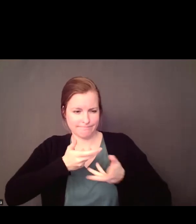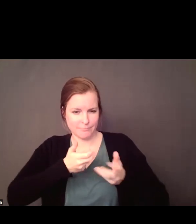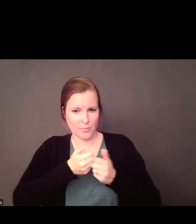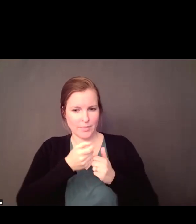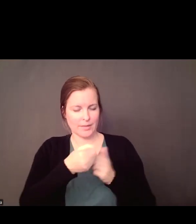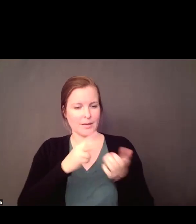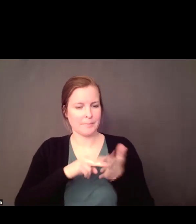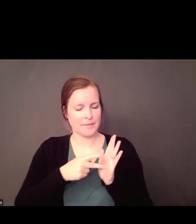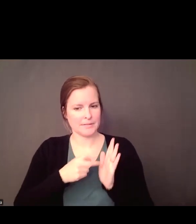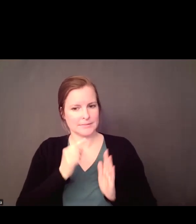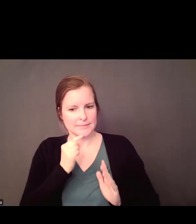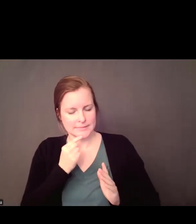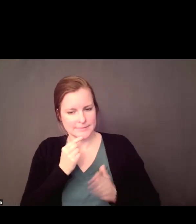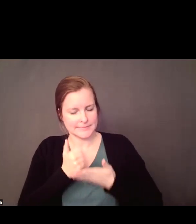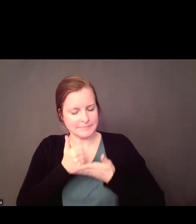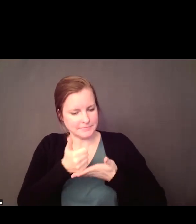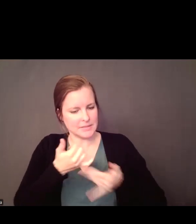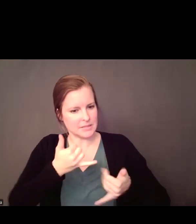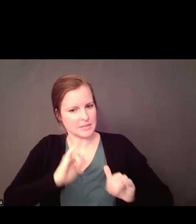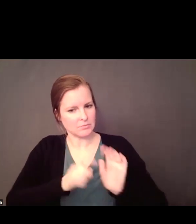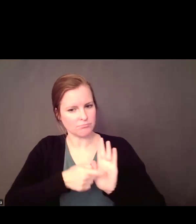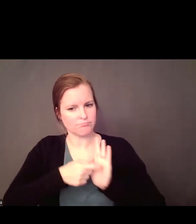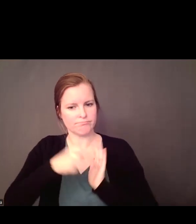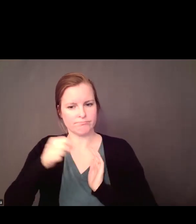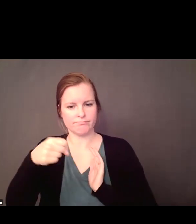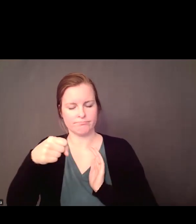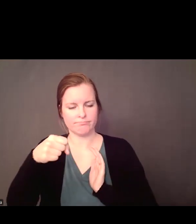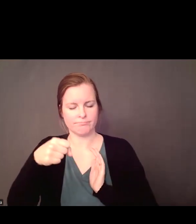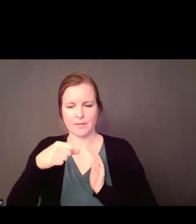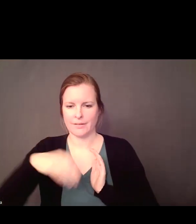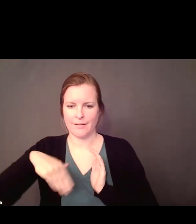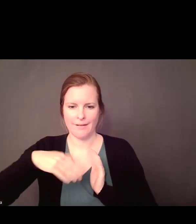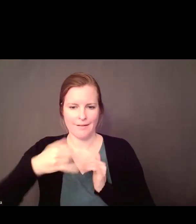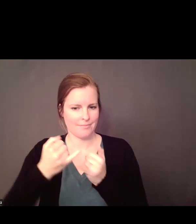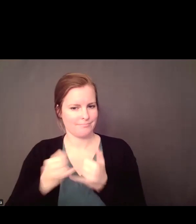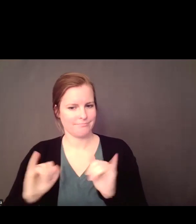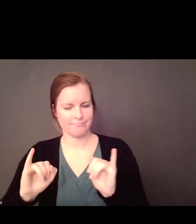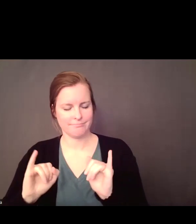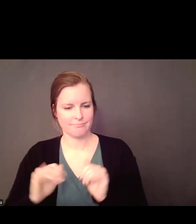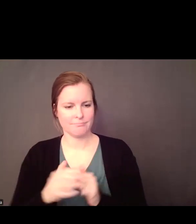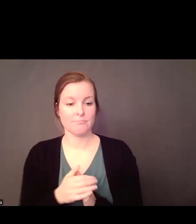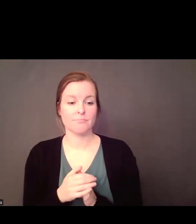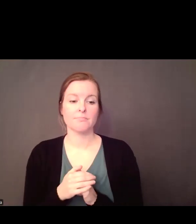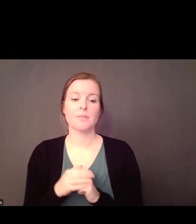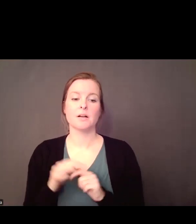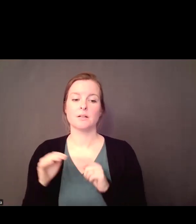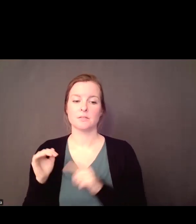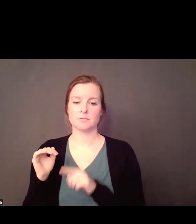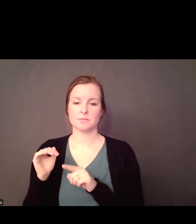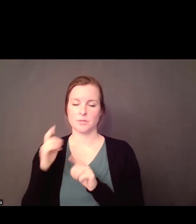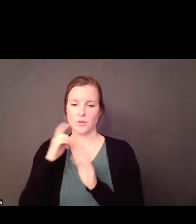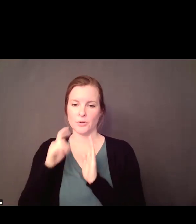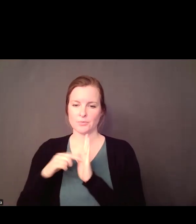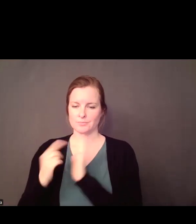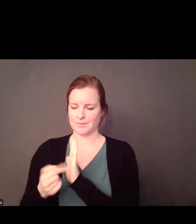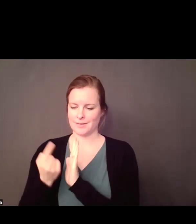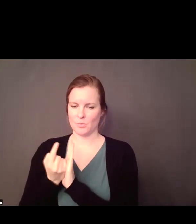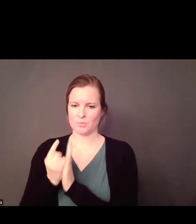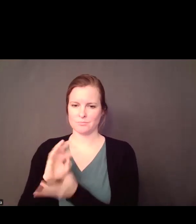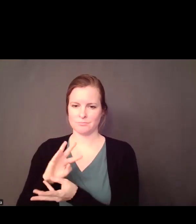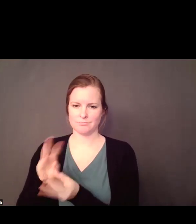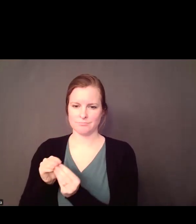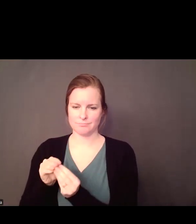yes, significant intervention is still required. And then again, the hours are combined here between the referral and the